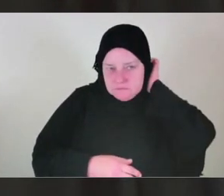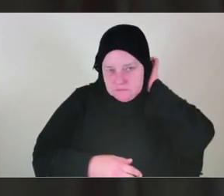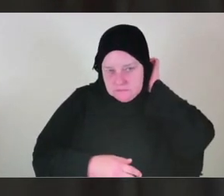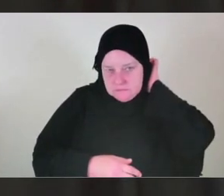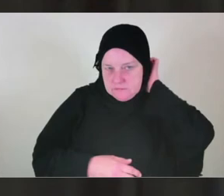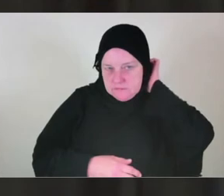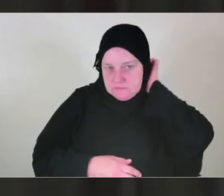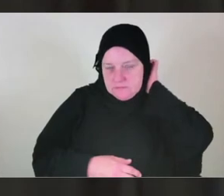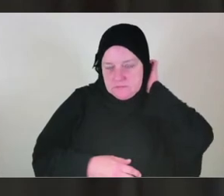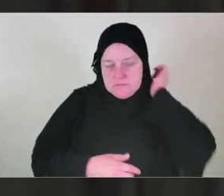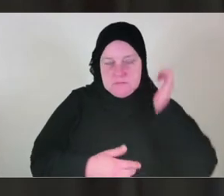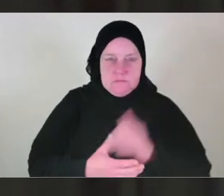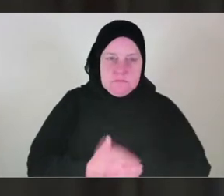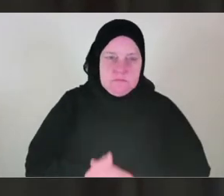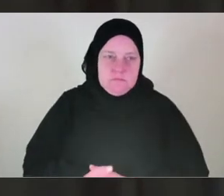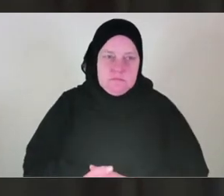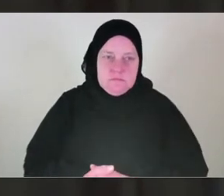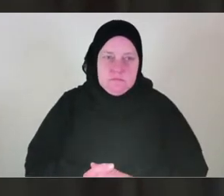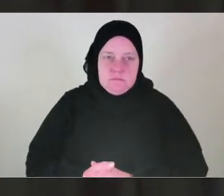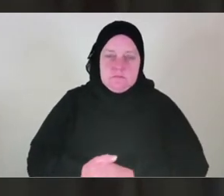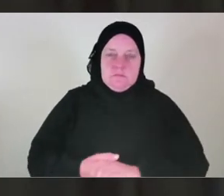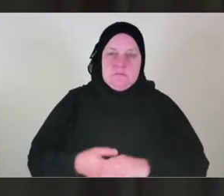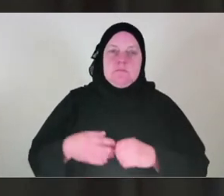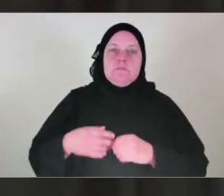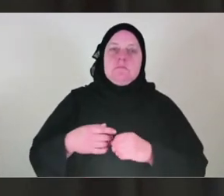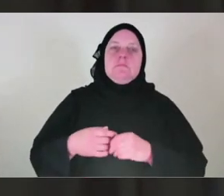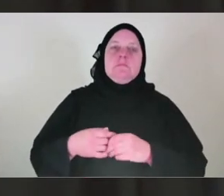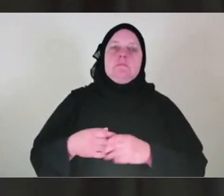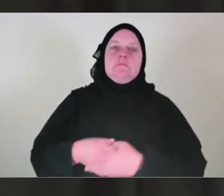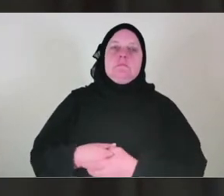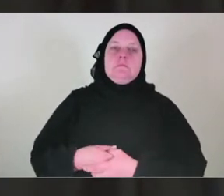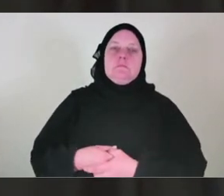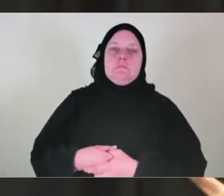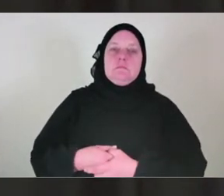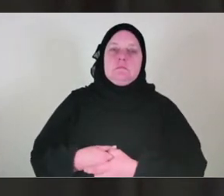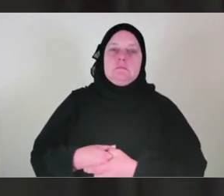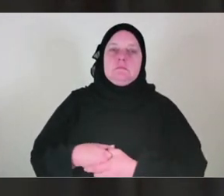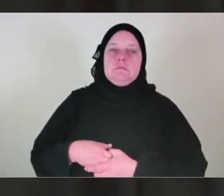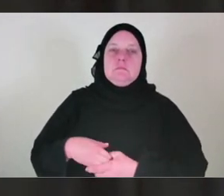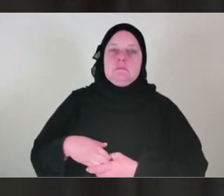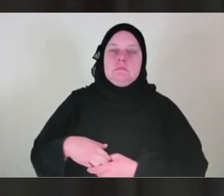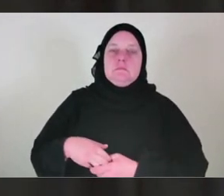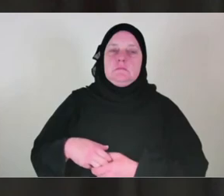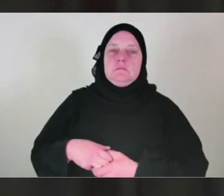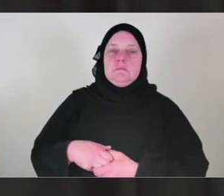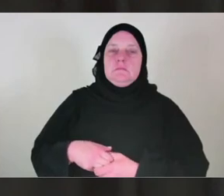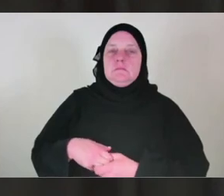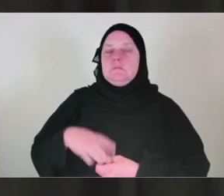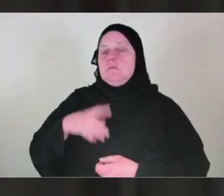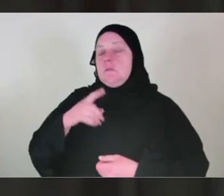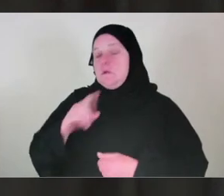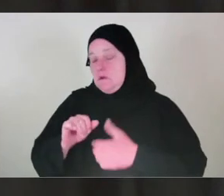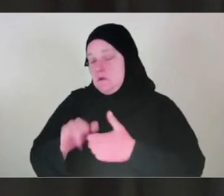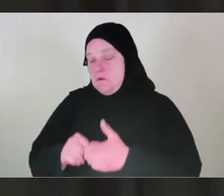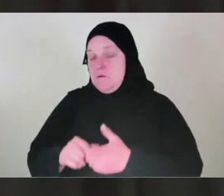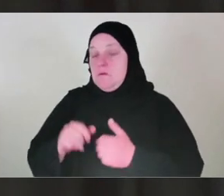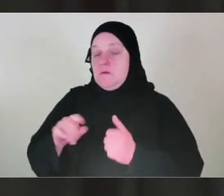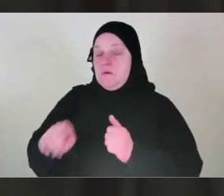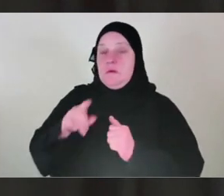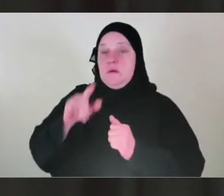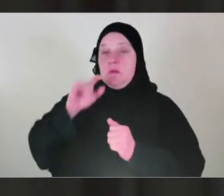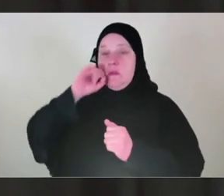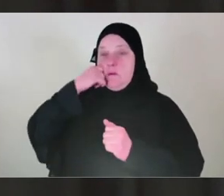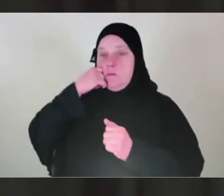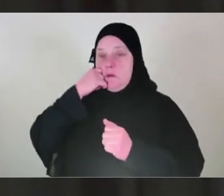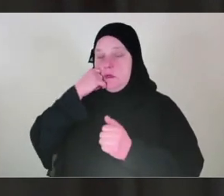where the wrath upon them came during their life and off to the fire of hell. Who